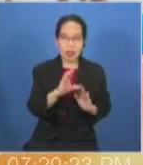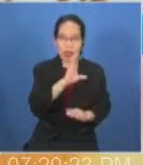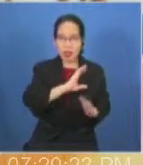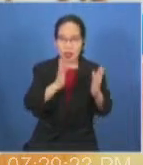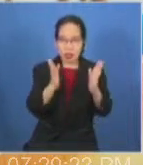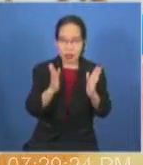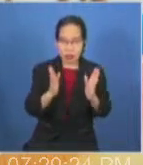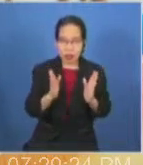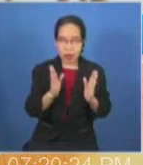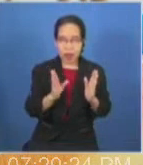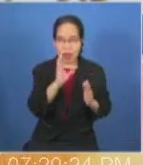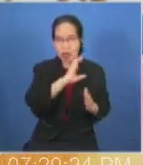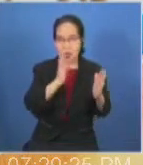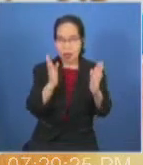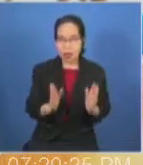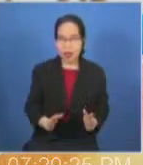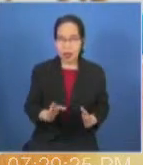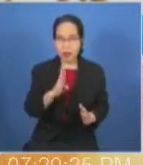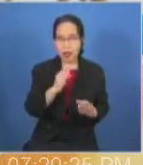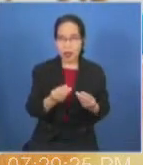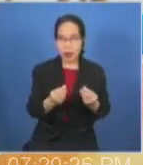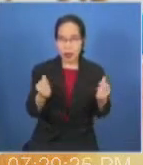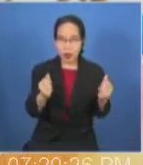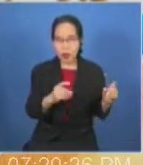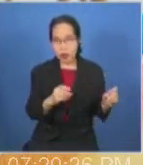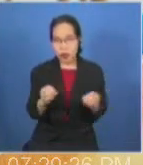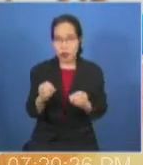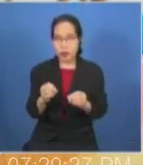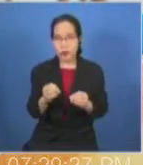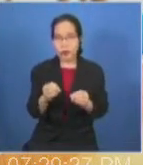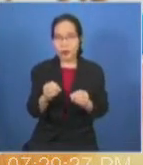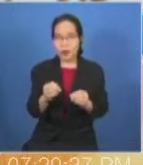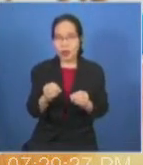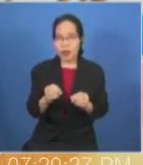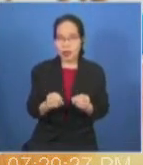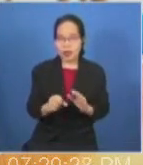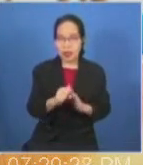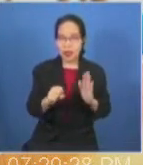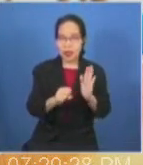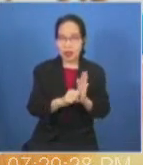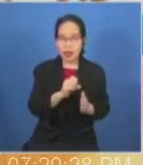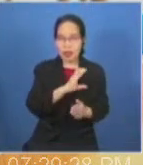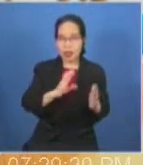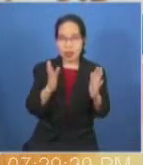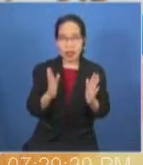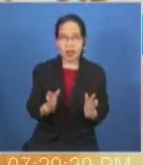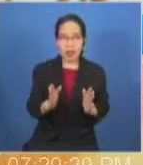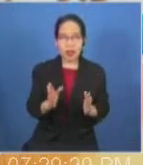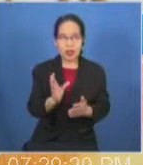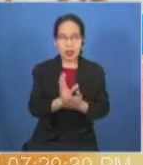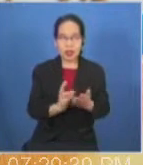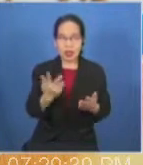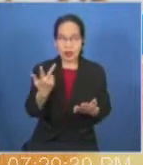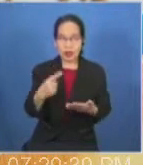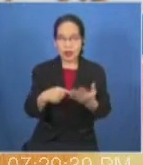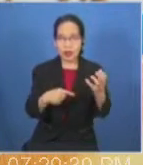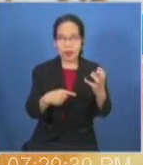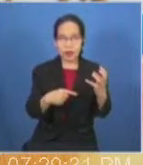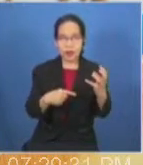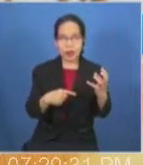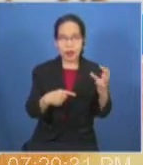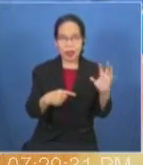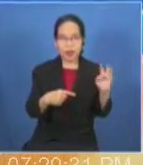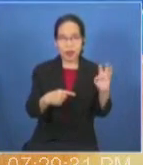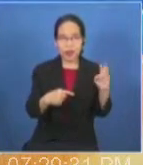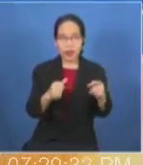so that we will be able to do the statutes for Christians, because there is a behavior